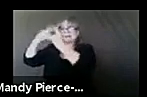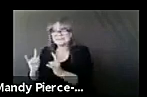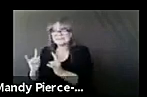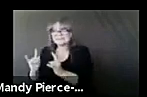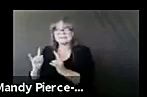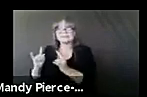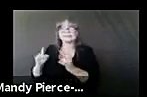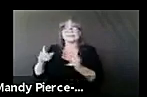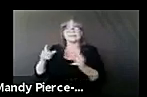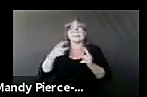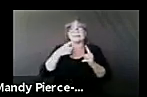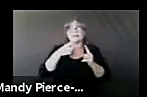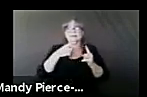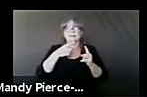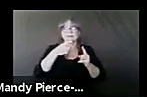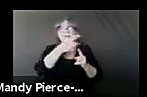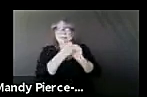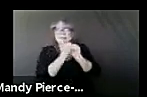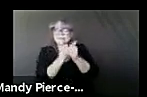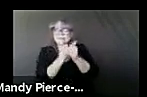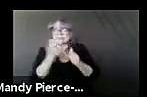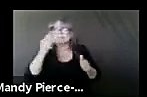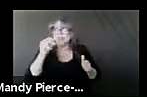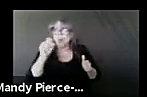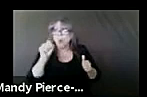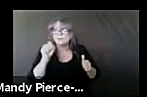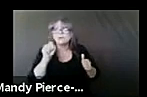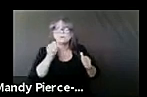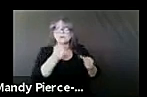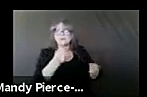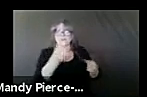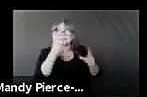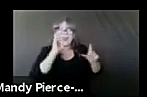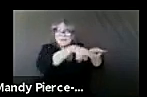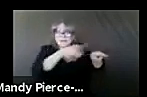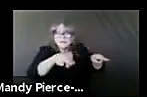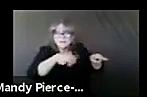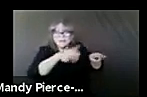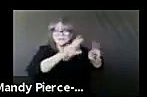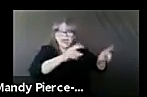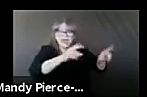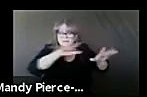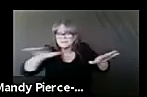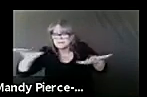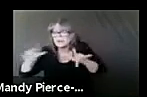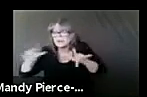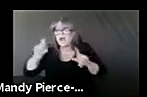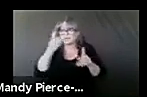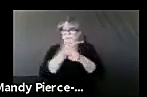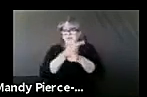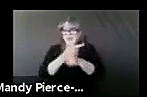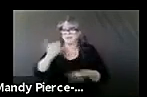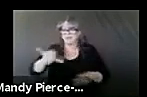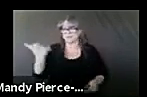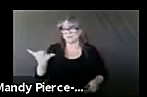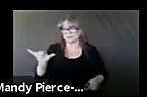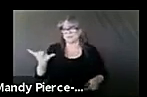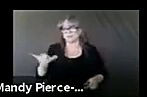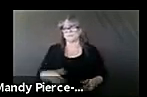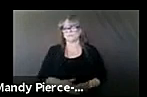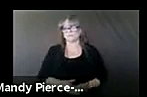well. This question is from Jeremy Hohola at 9 News. Our viewers continue to ask us about